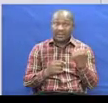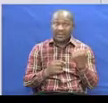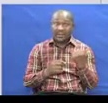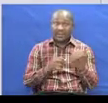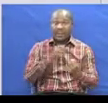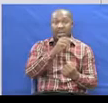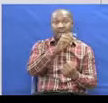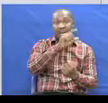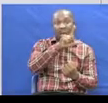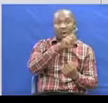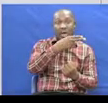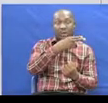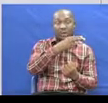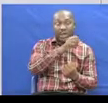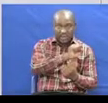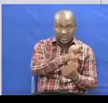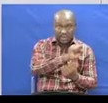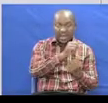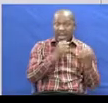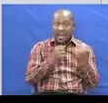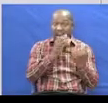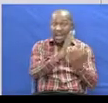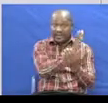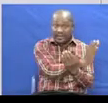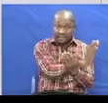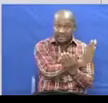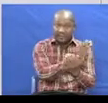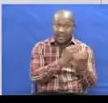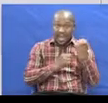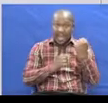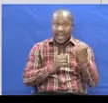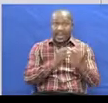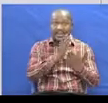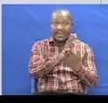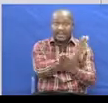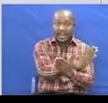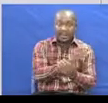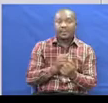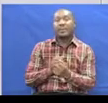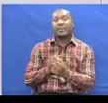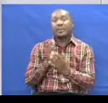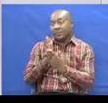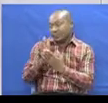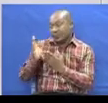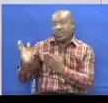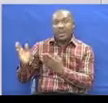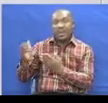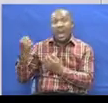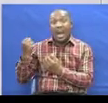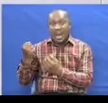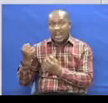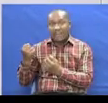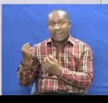and another one is a left-hand side, a right-hand side. So these